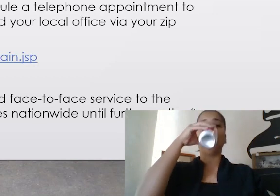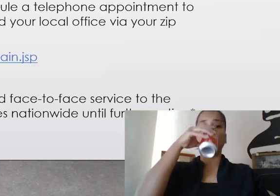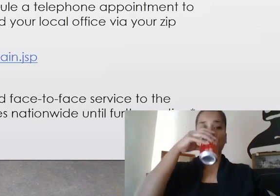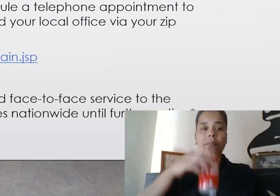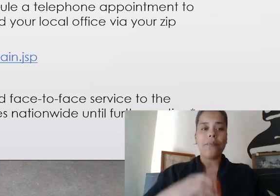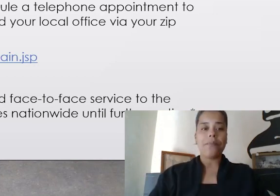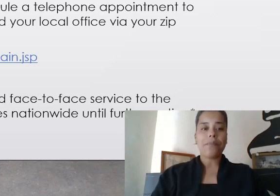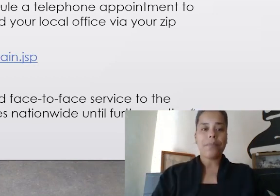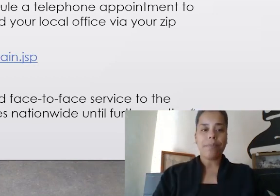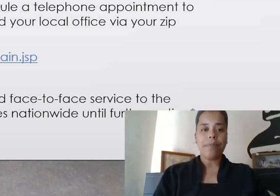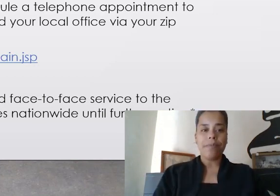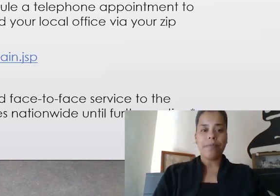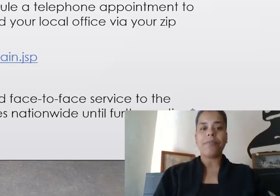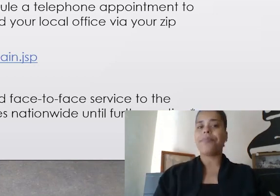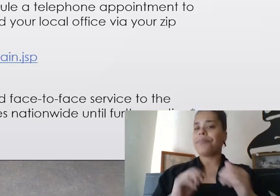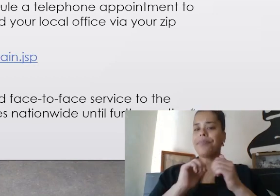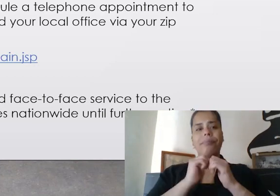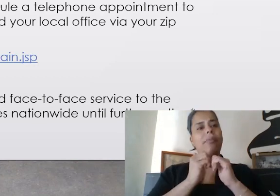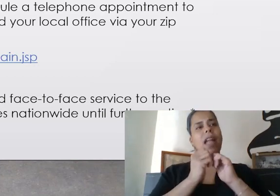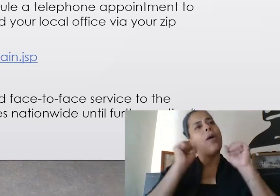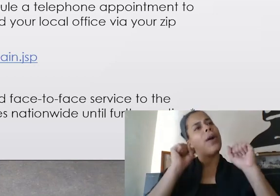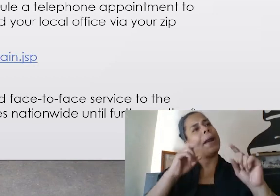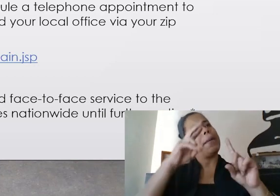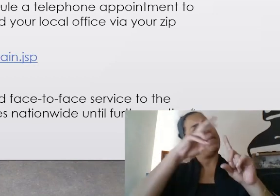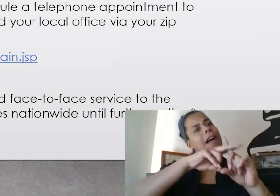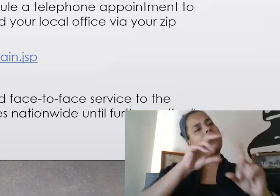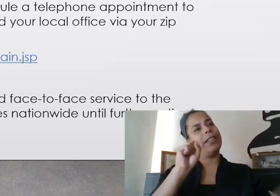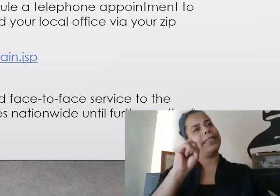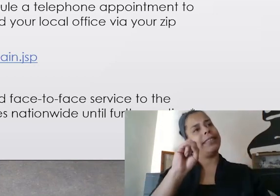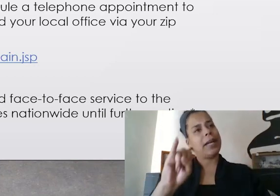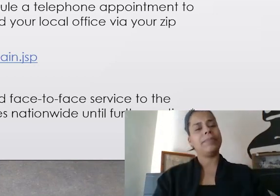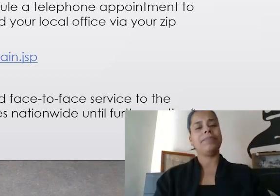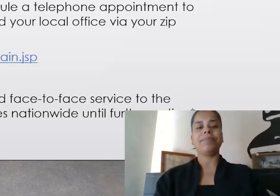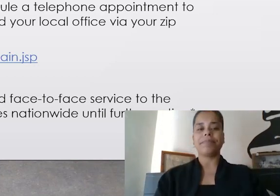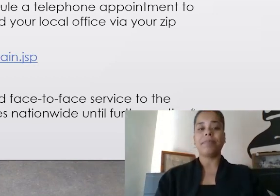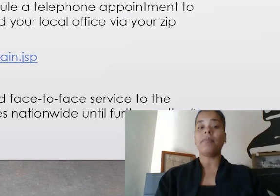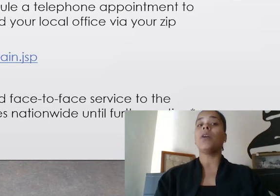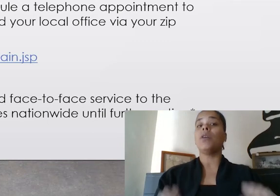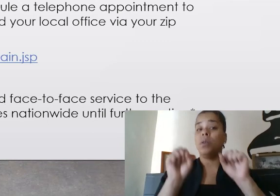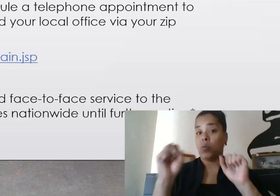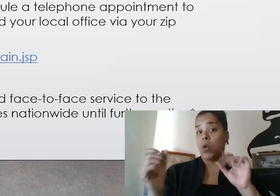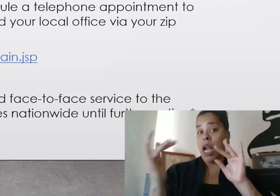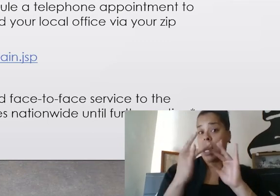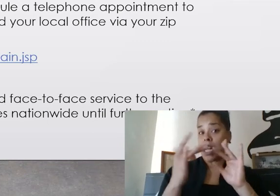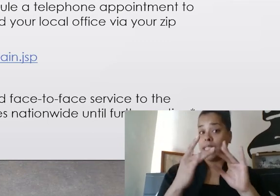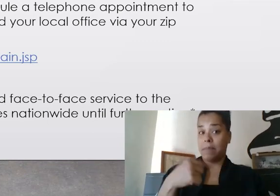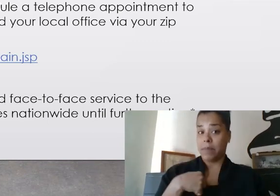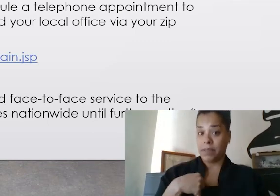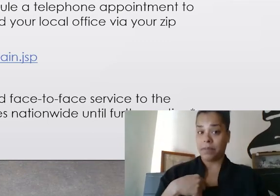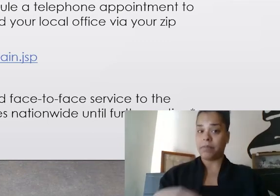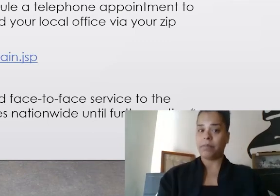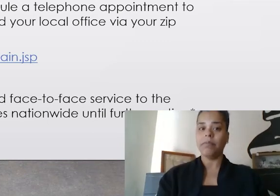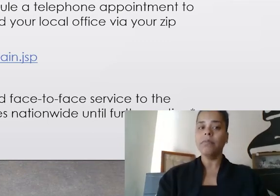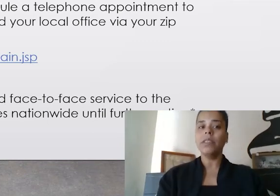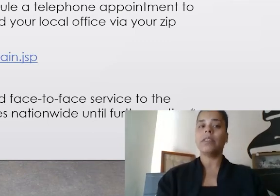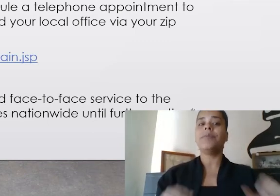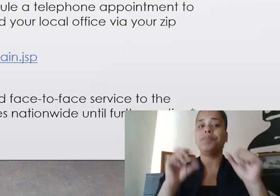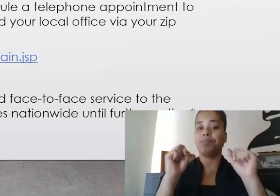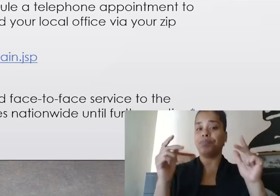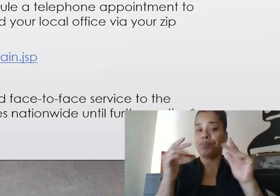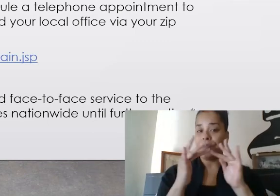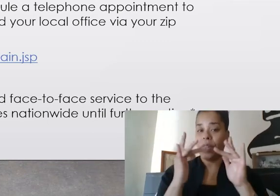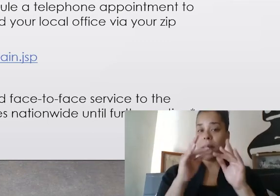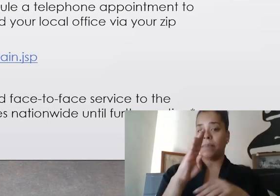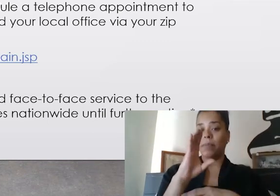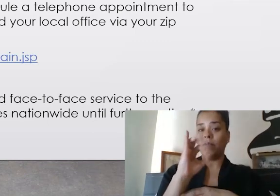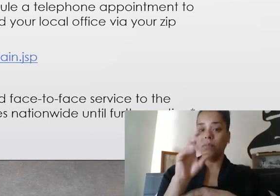How can an individual apply for SSI? You can contact me. You can contact BCID.